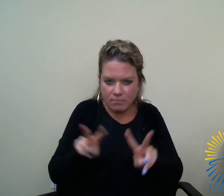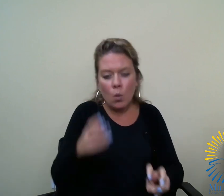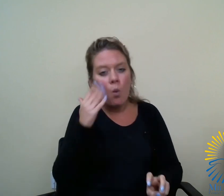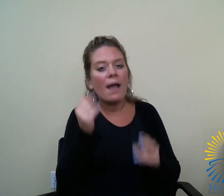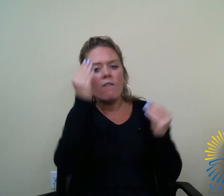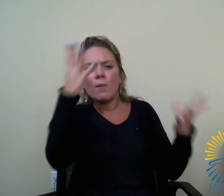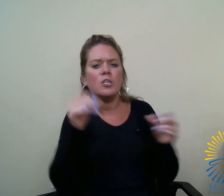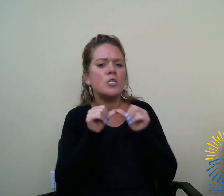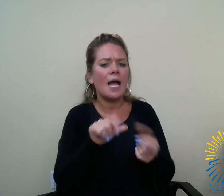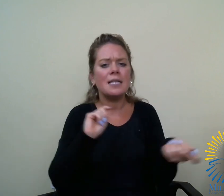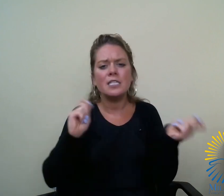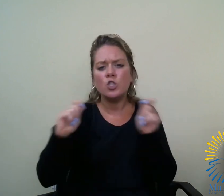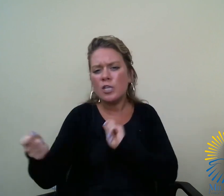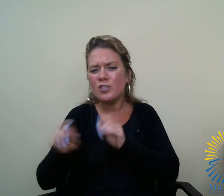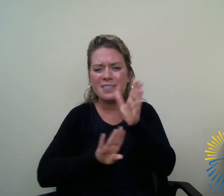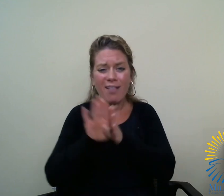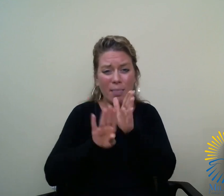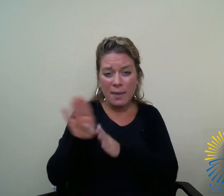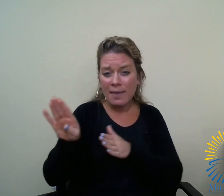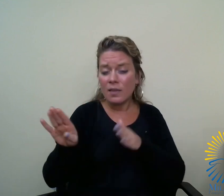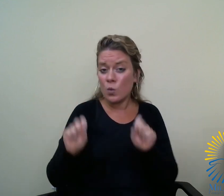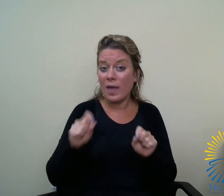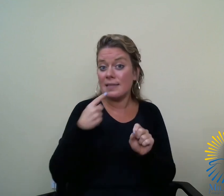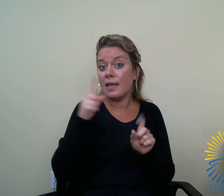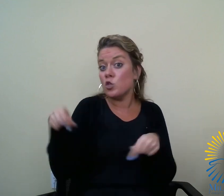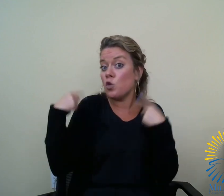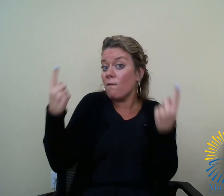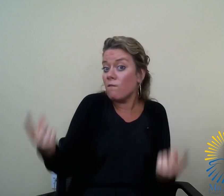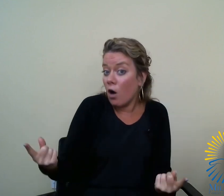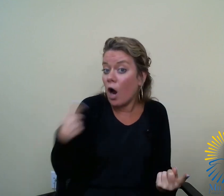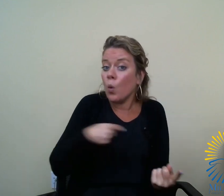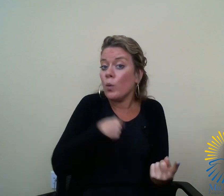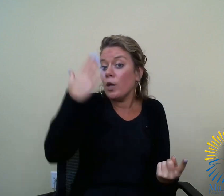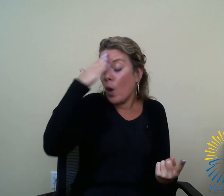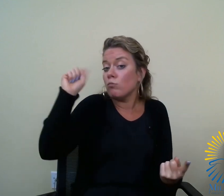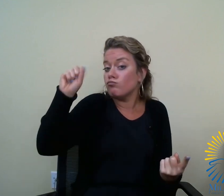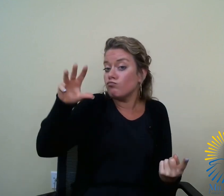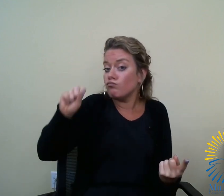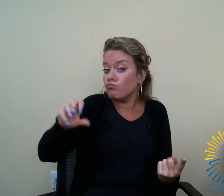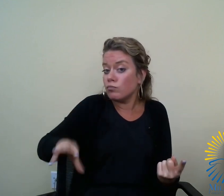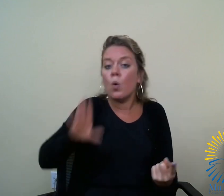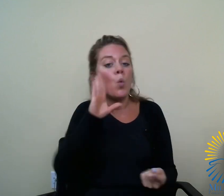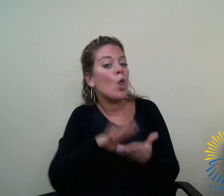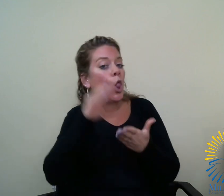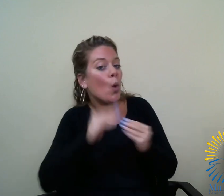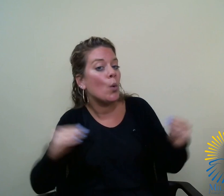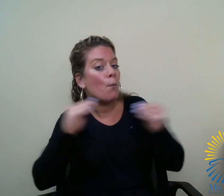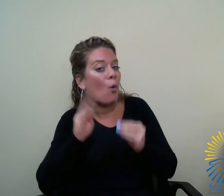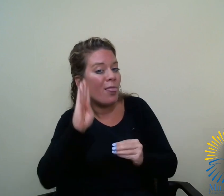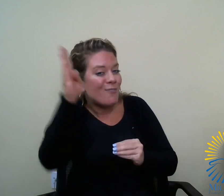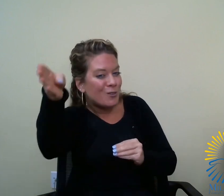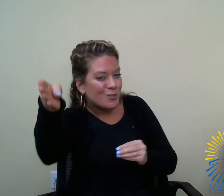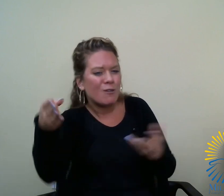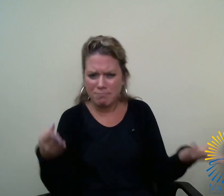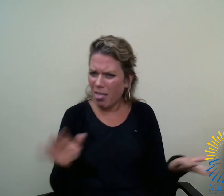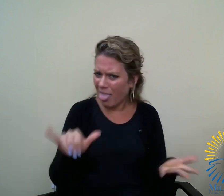changing, it's constantly developing. You could state that so far, this is what we know, and we're going to know more in the future, right? That's totally